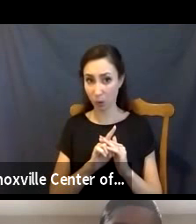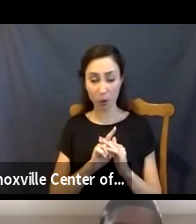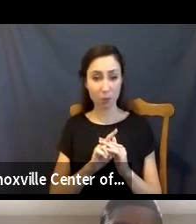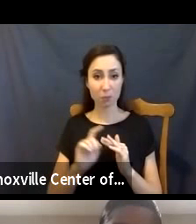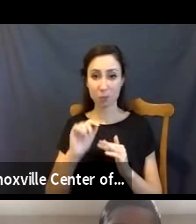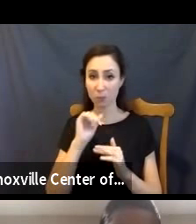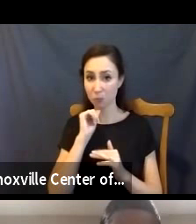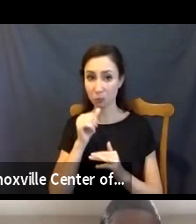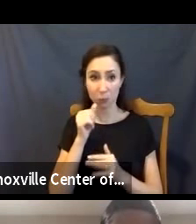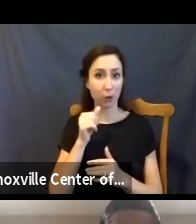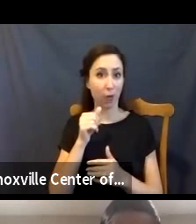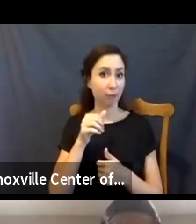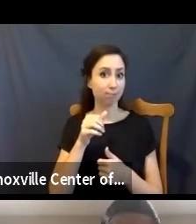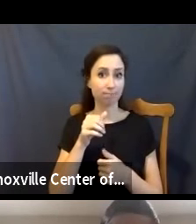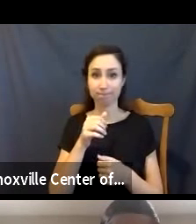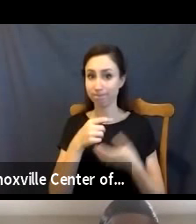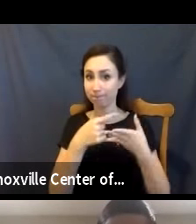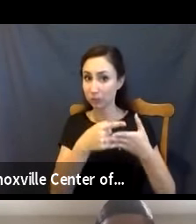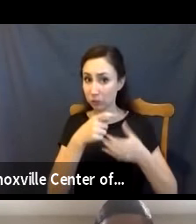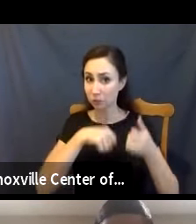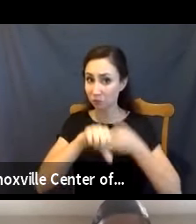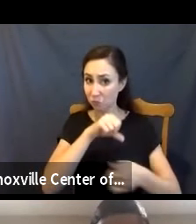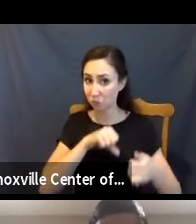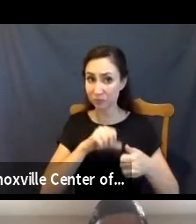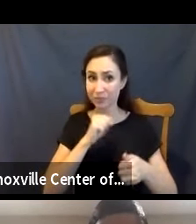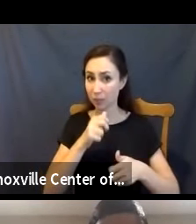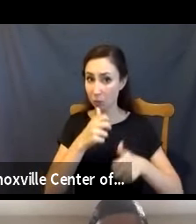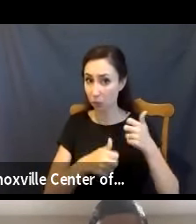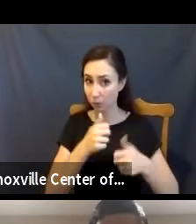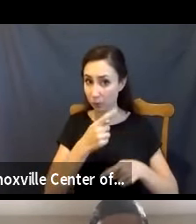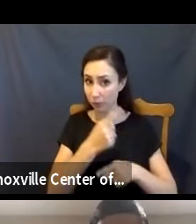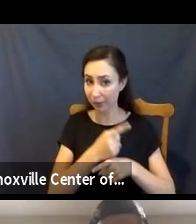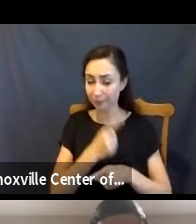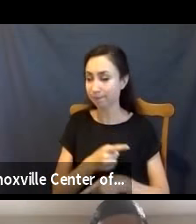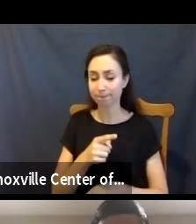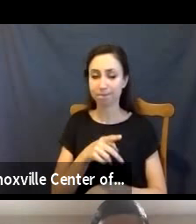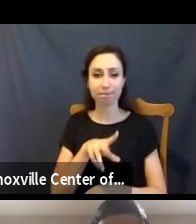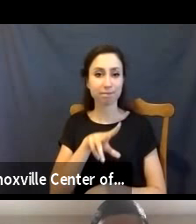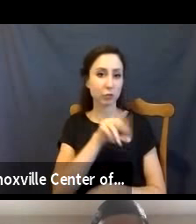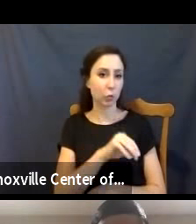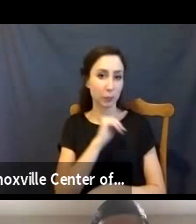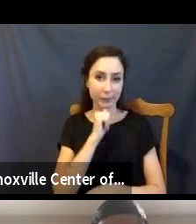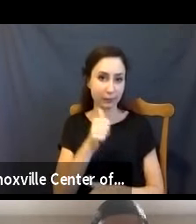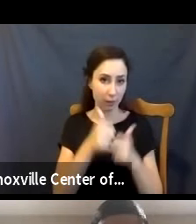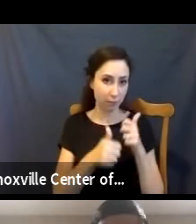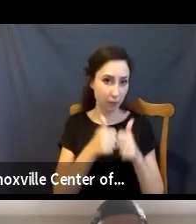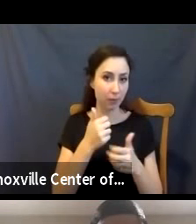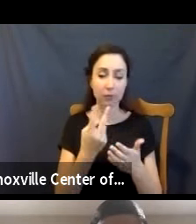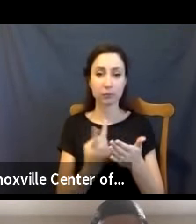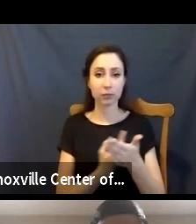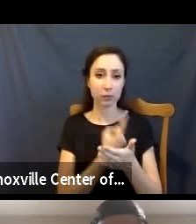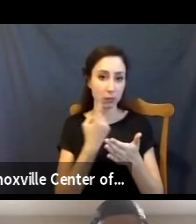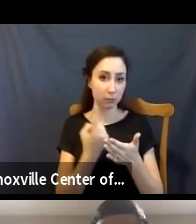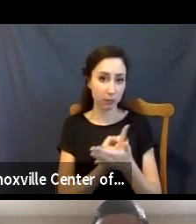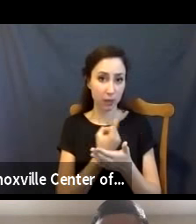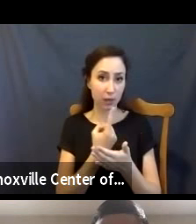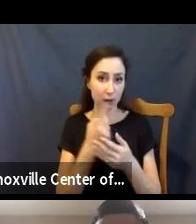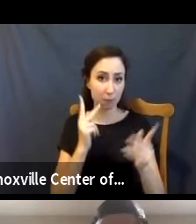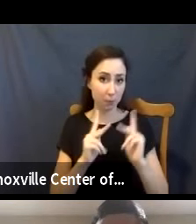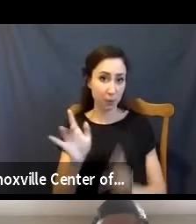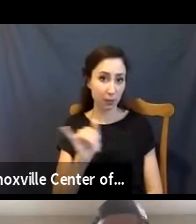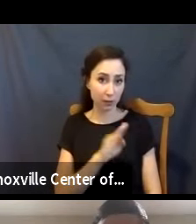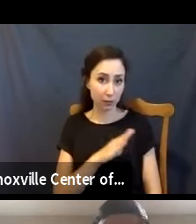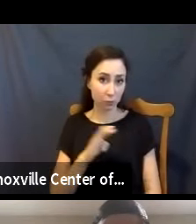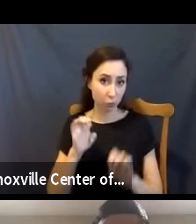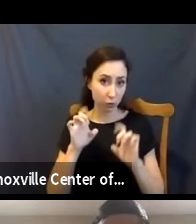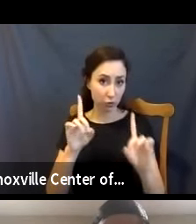talking to each other, I would assume that is not a problem. No, it's not. Sometimes entities such as the Board of